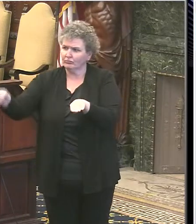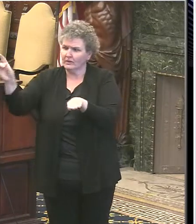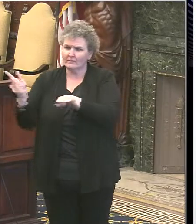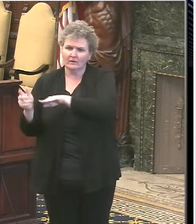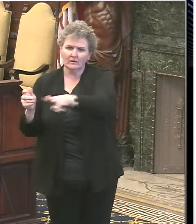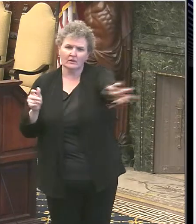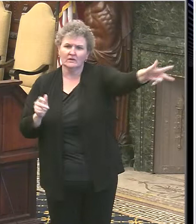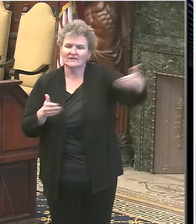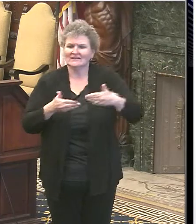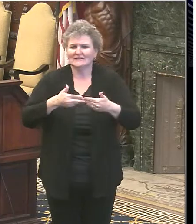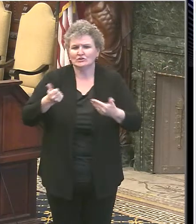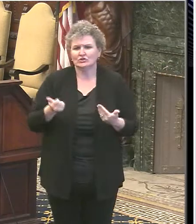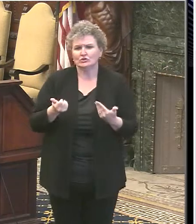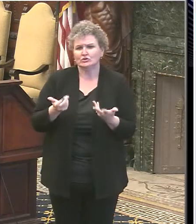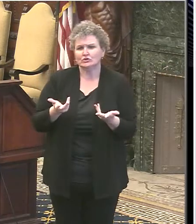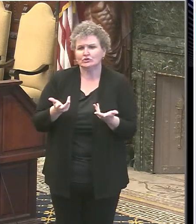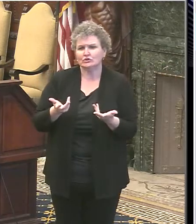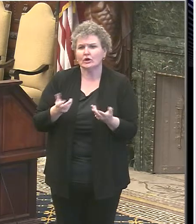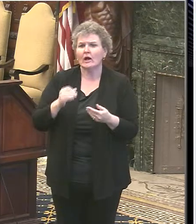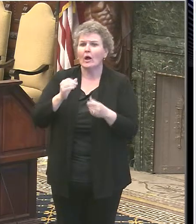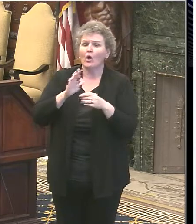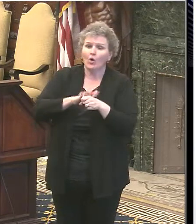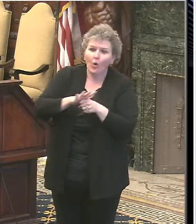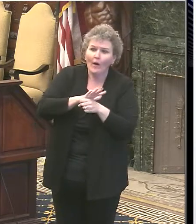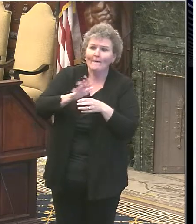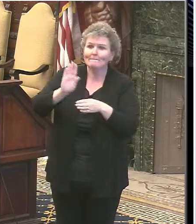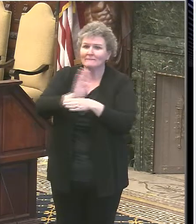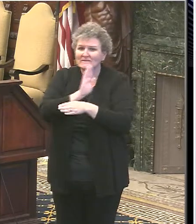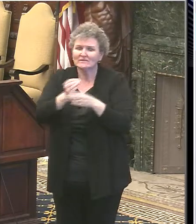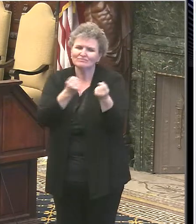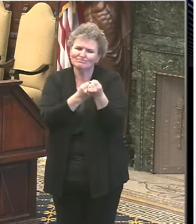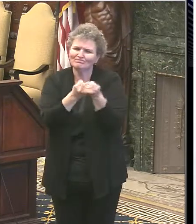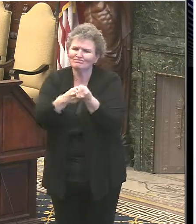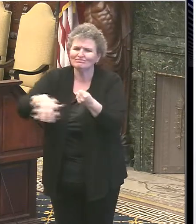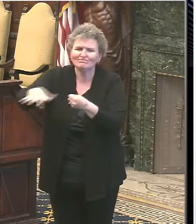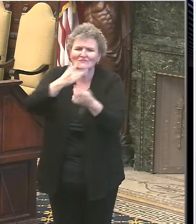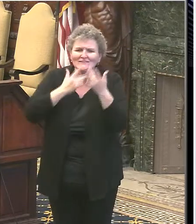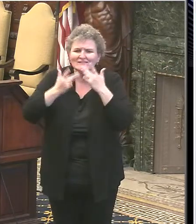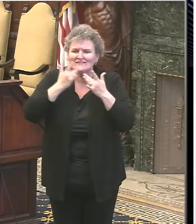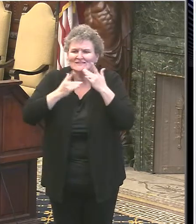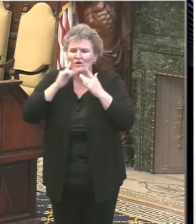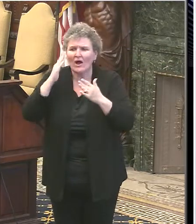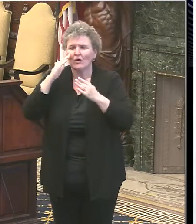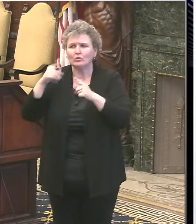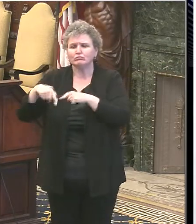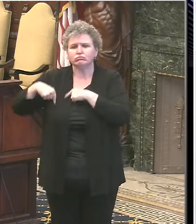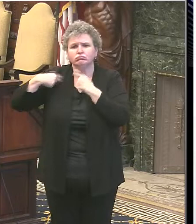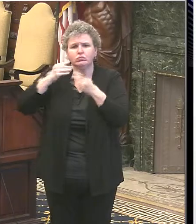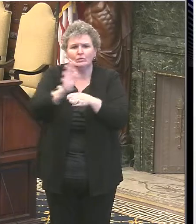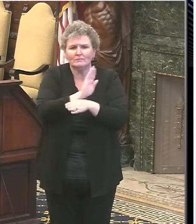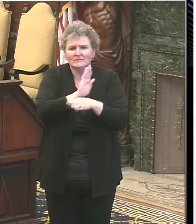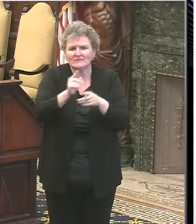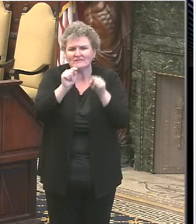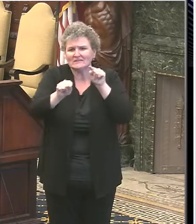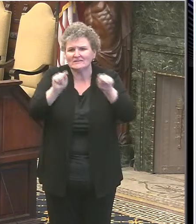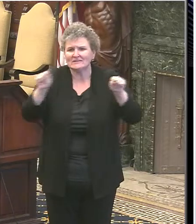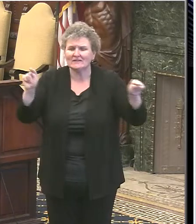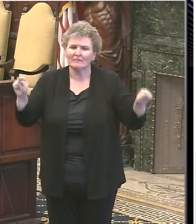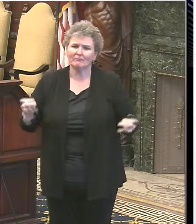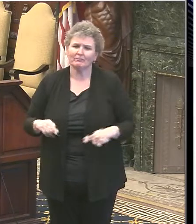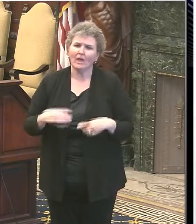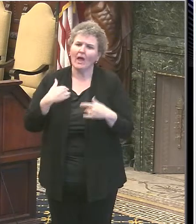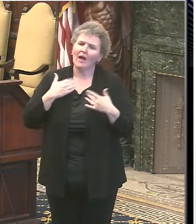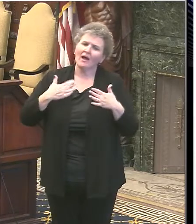opportunity to patronize our local businesses who need our support now more than ever. I'm pleased to be joined by our great school